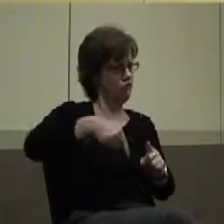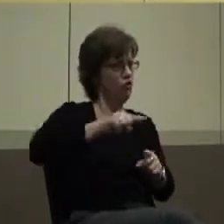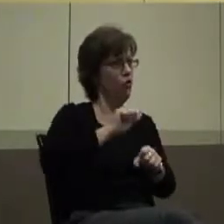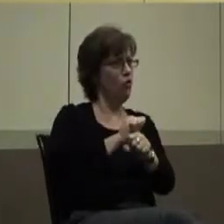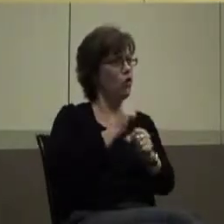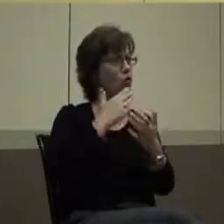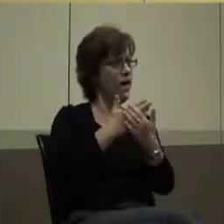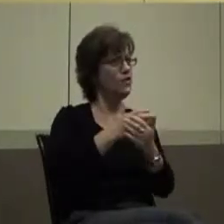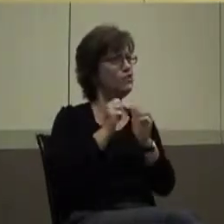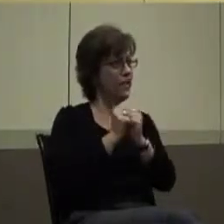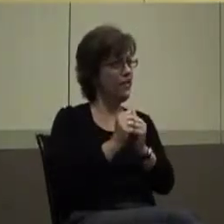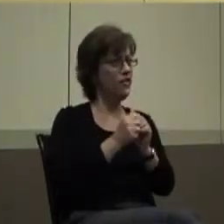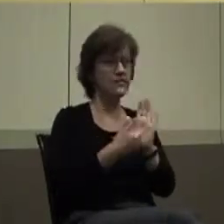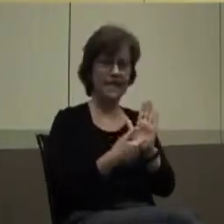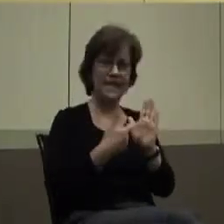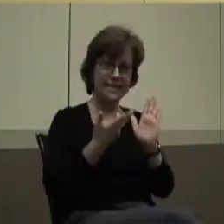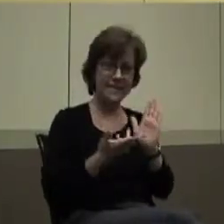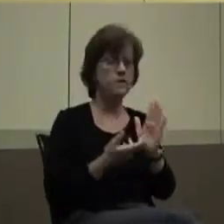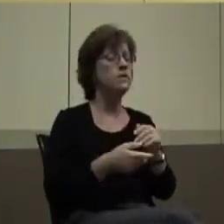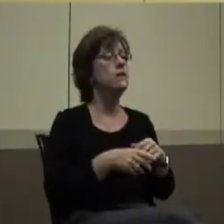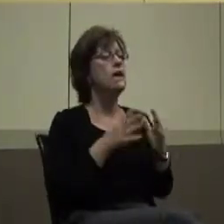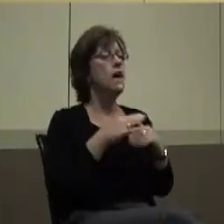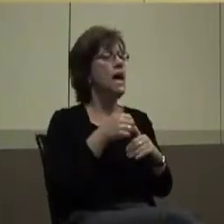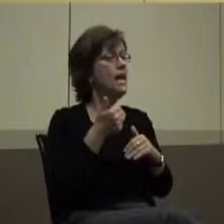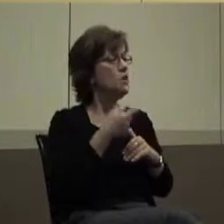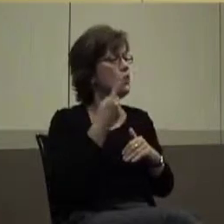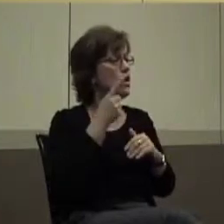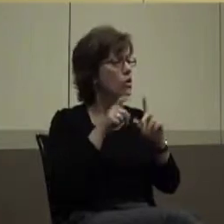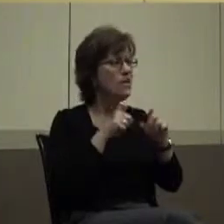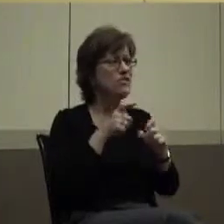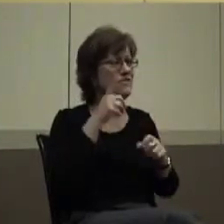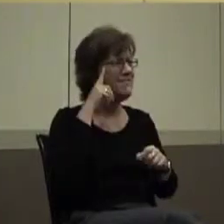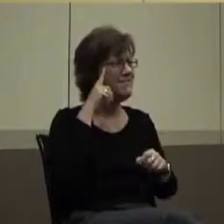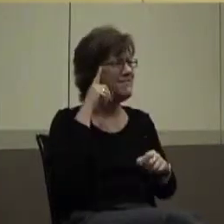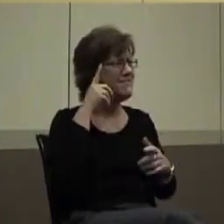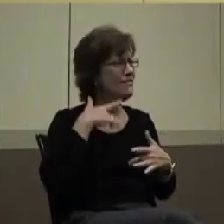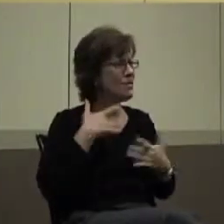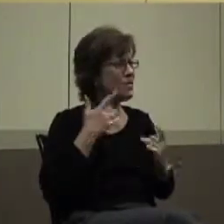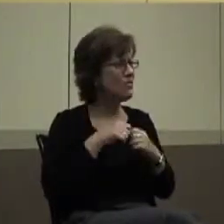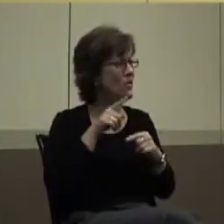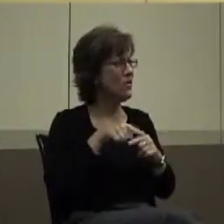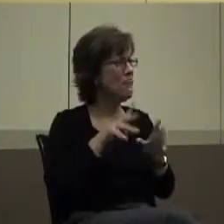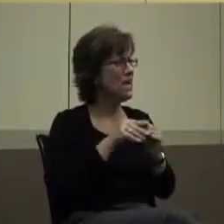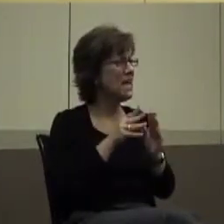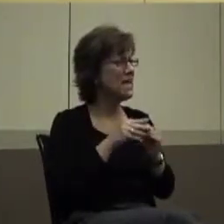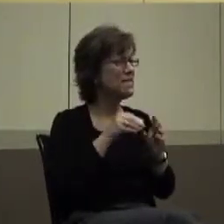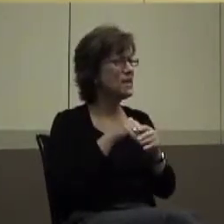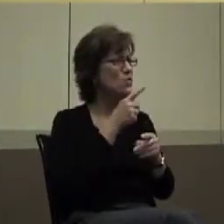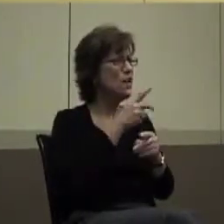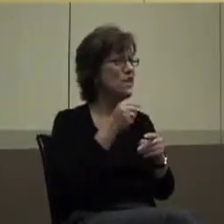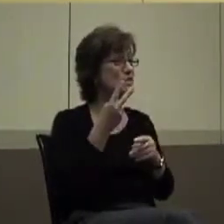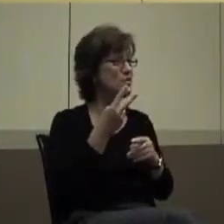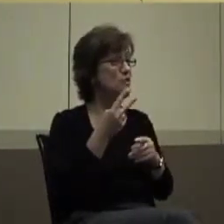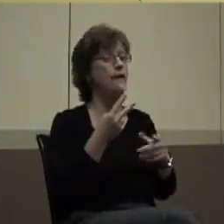well together. Did anybody question what's going on with these meetings in 1 and